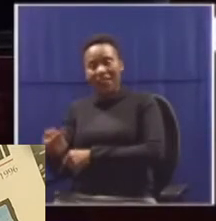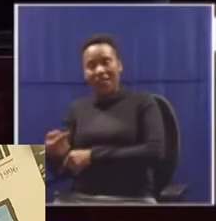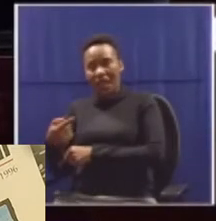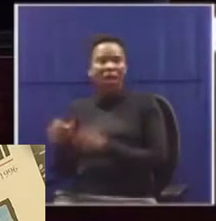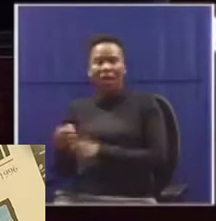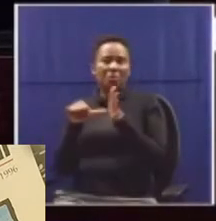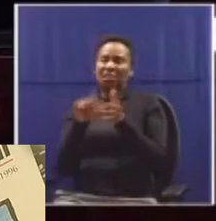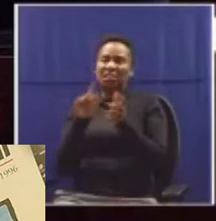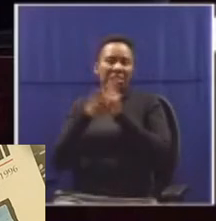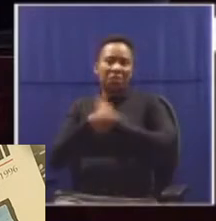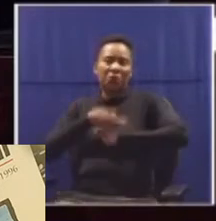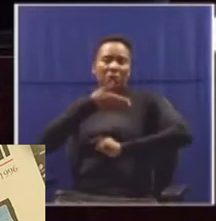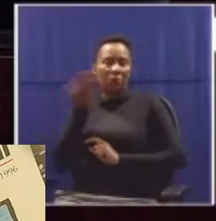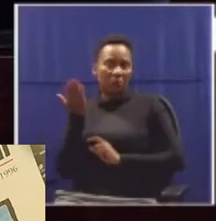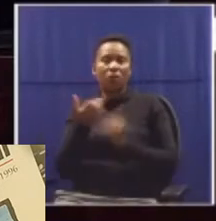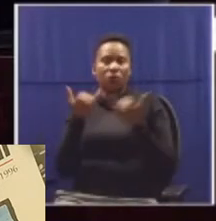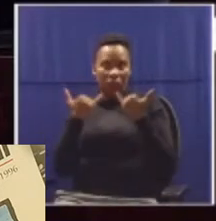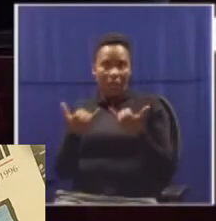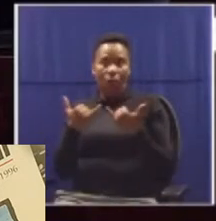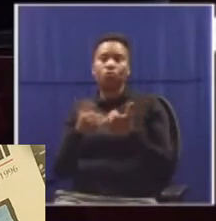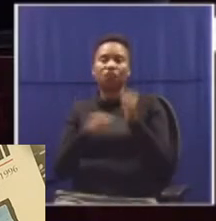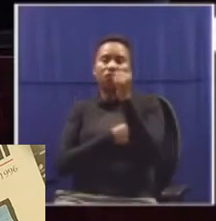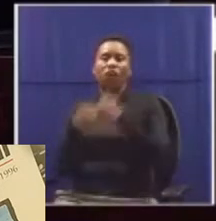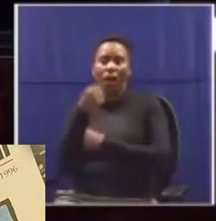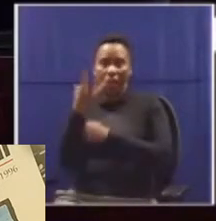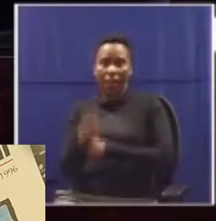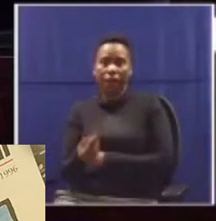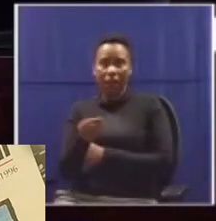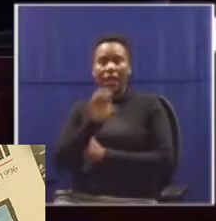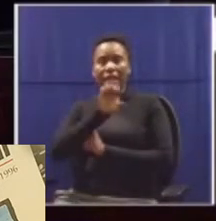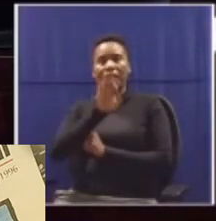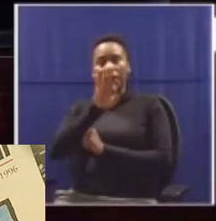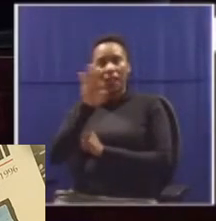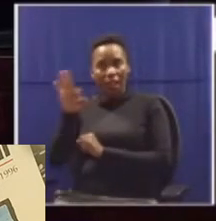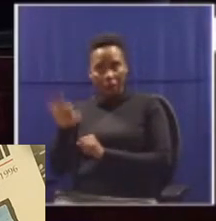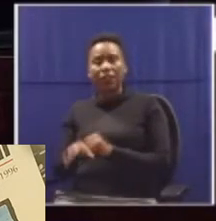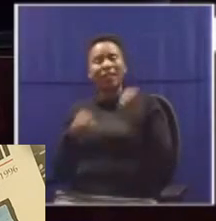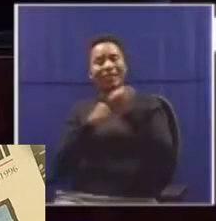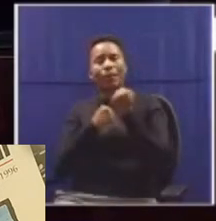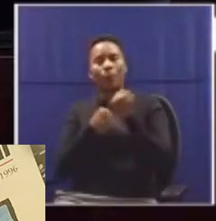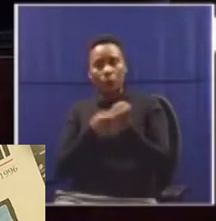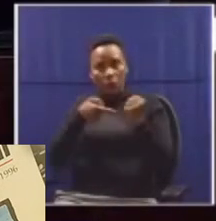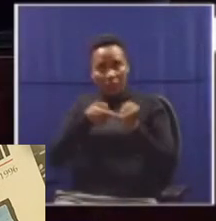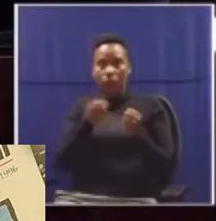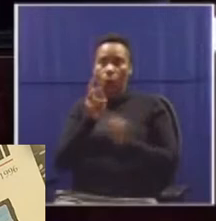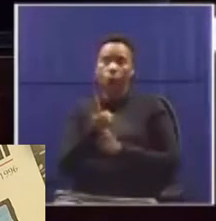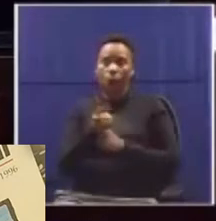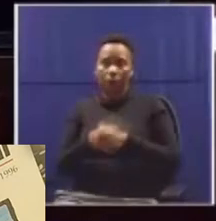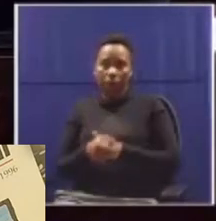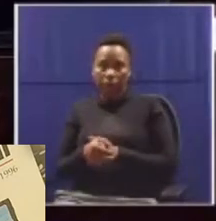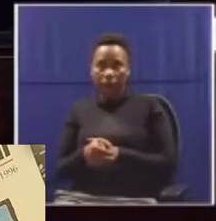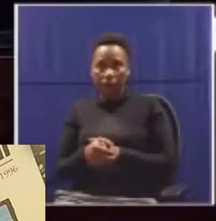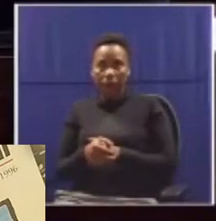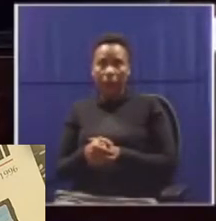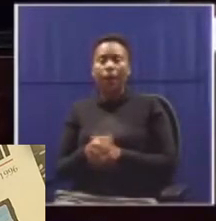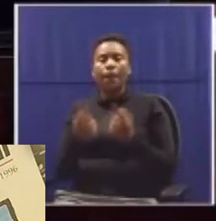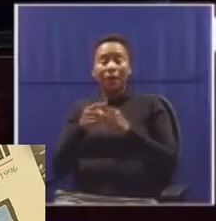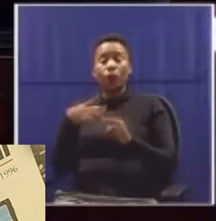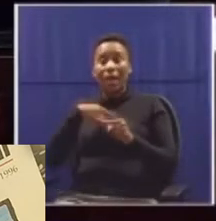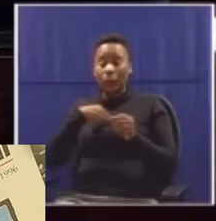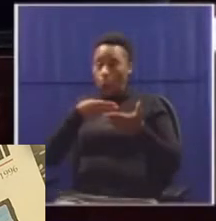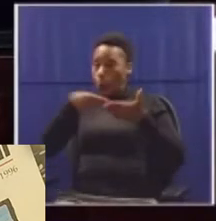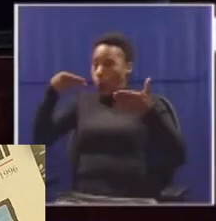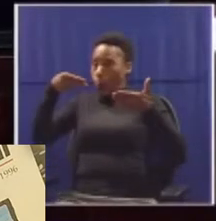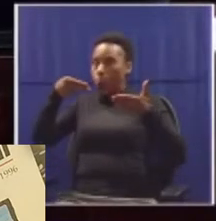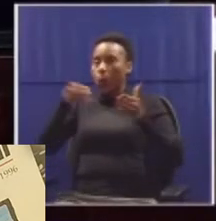changes to the practice as currently implemented the AFF is also in support of this relation too would however like to question the